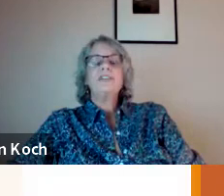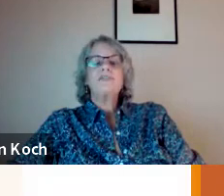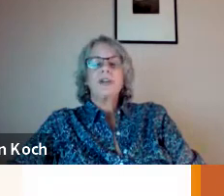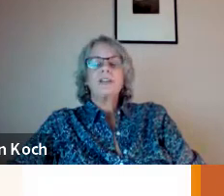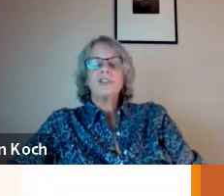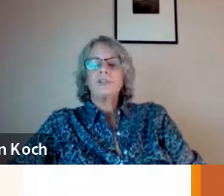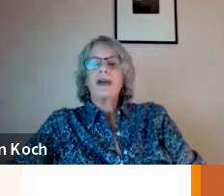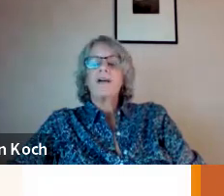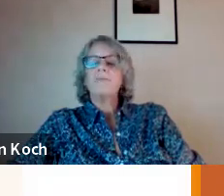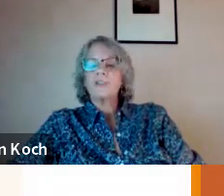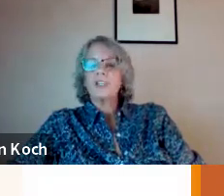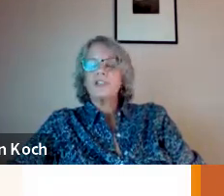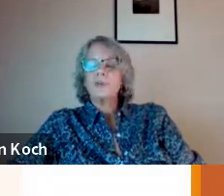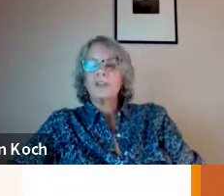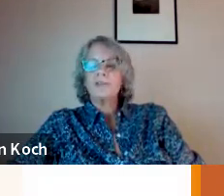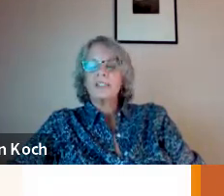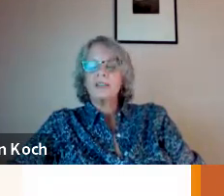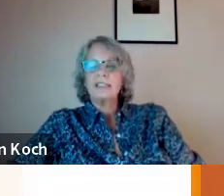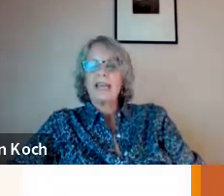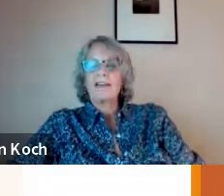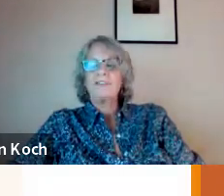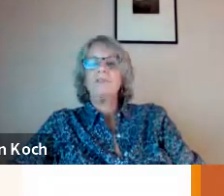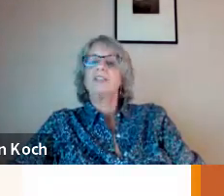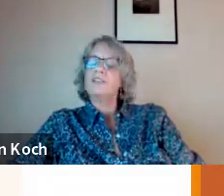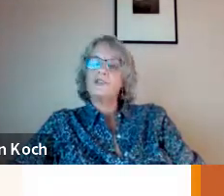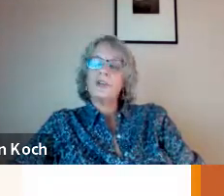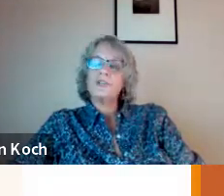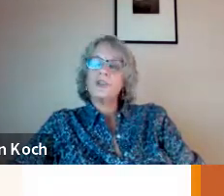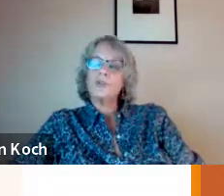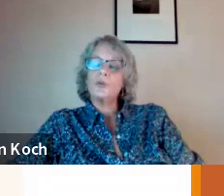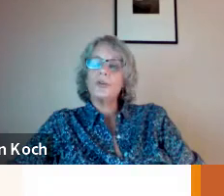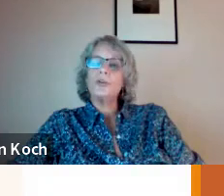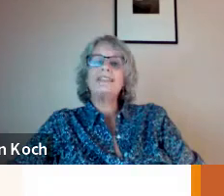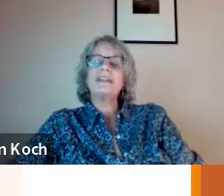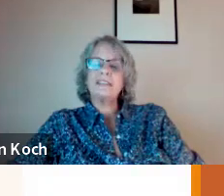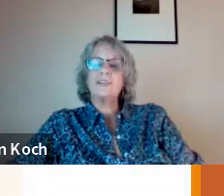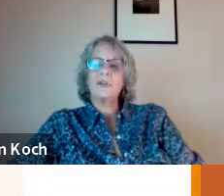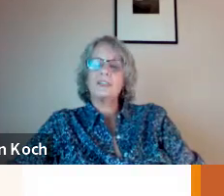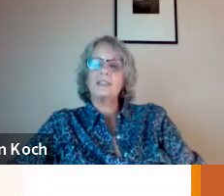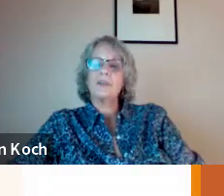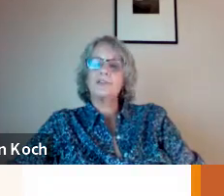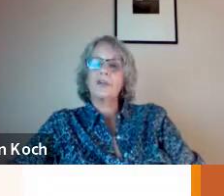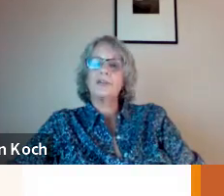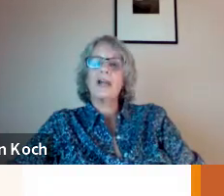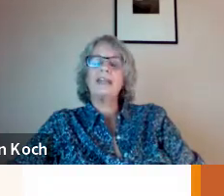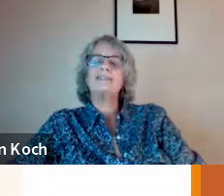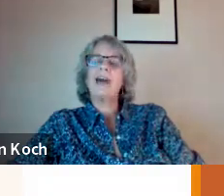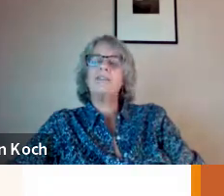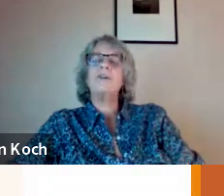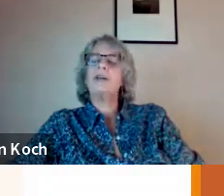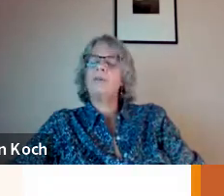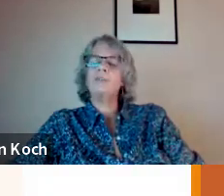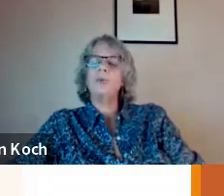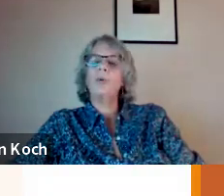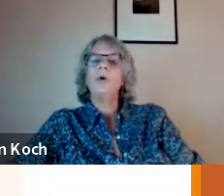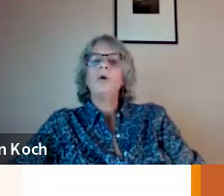Meanwhile, David is very concerned about conversations with the facility staff. David doesn't trust the social worker. He does not trust the administrator, and he is